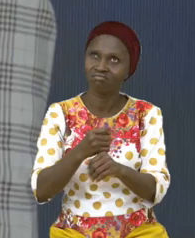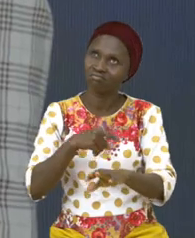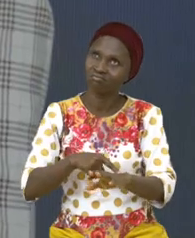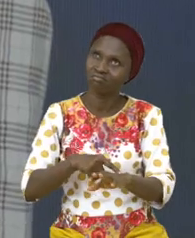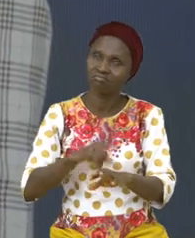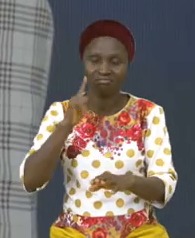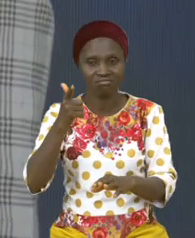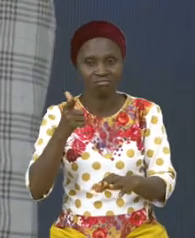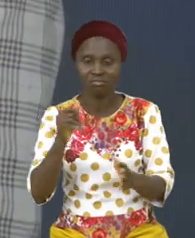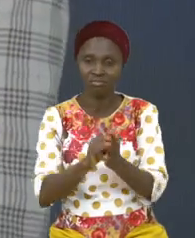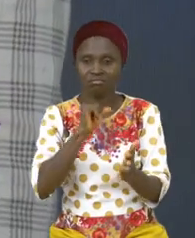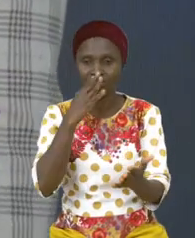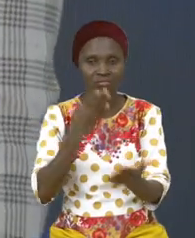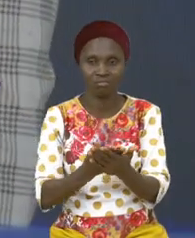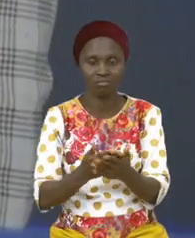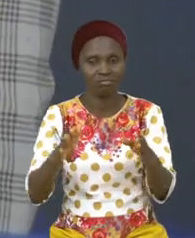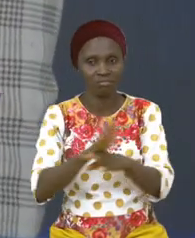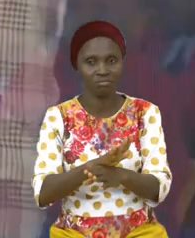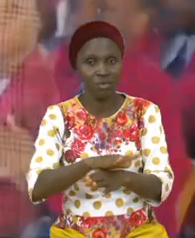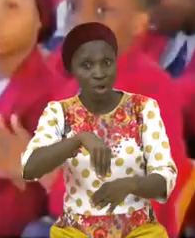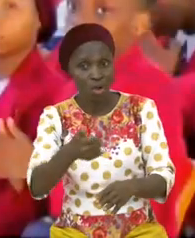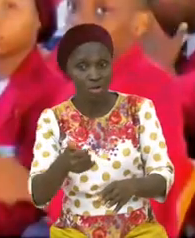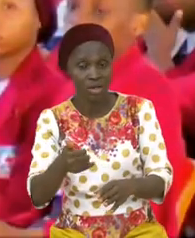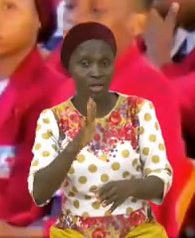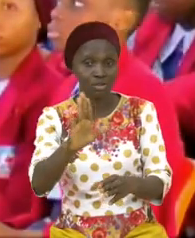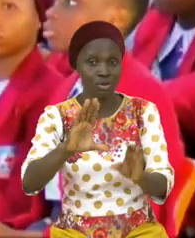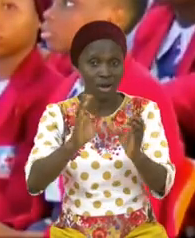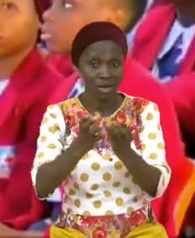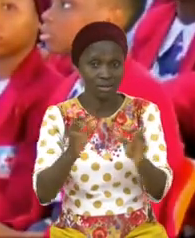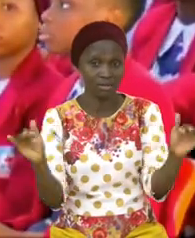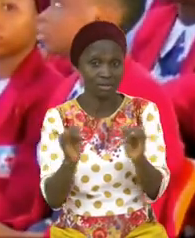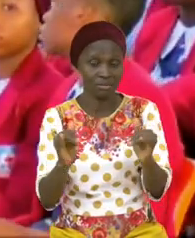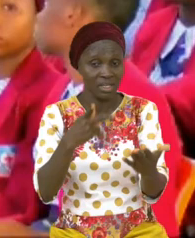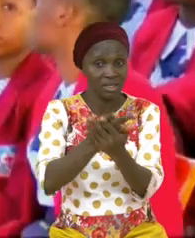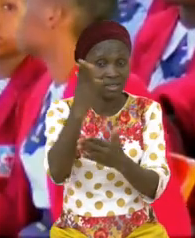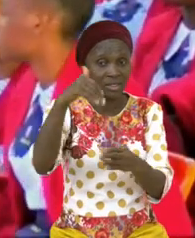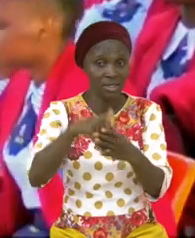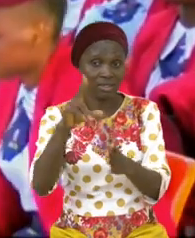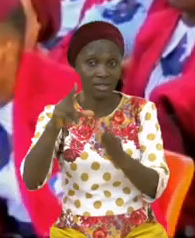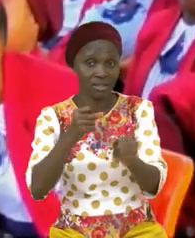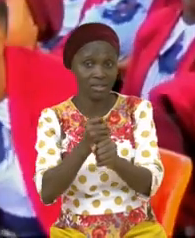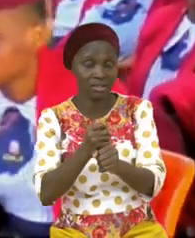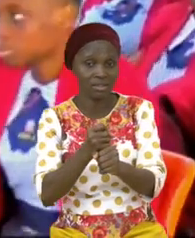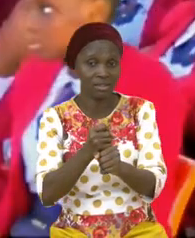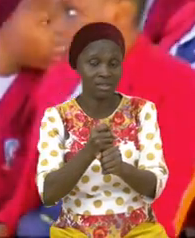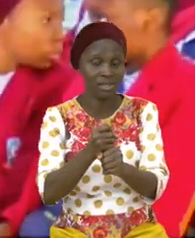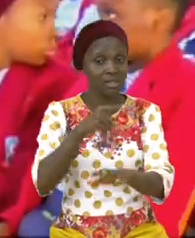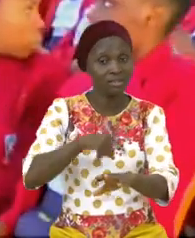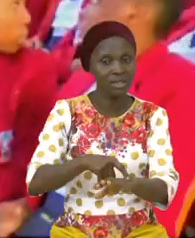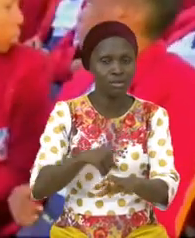Others, your classmates, they get there in 2 years time, in 3 years time, match